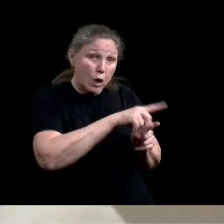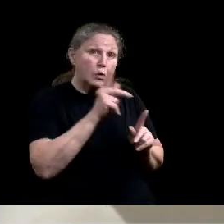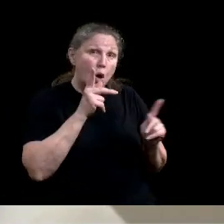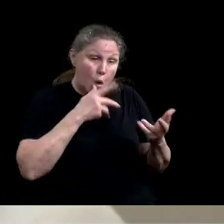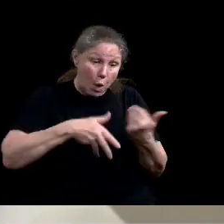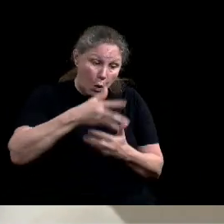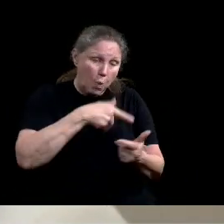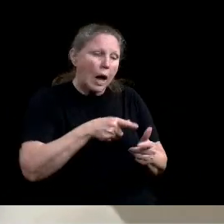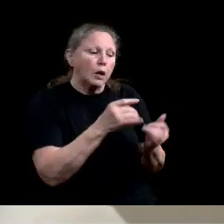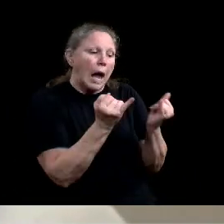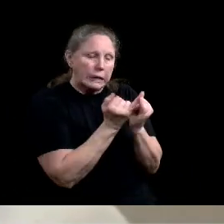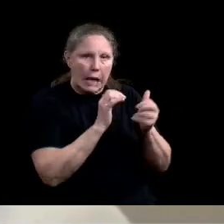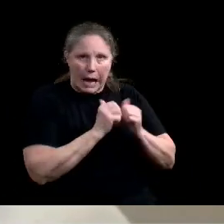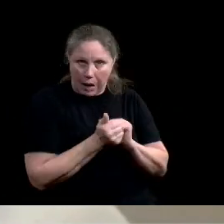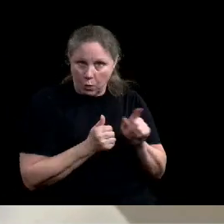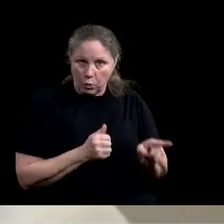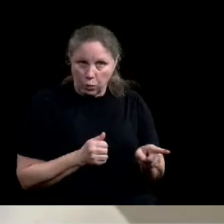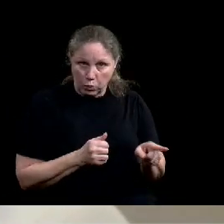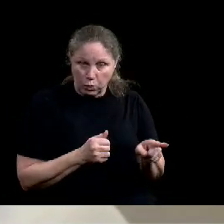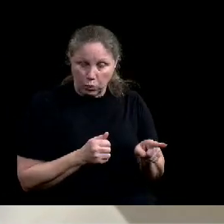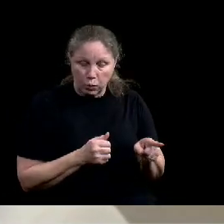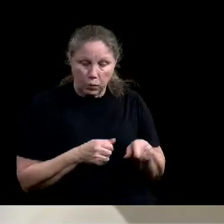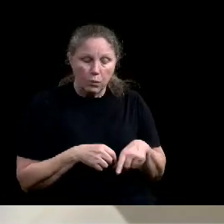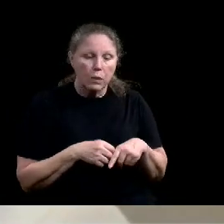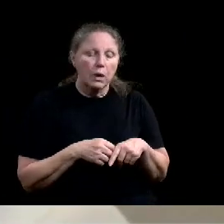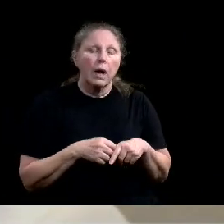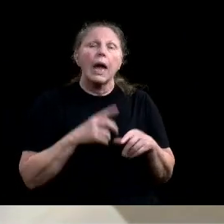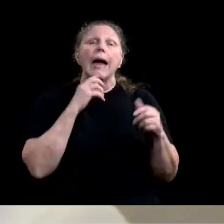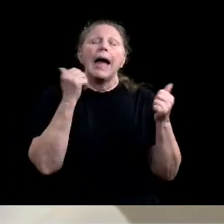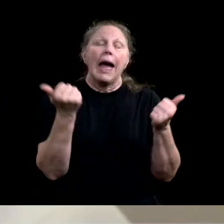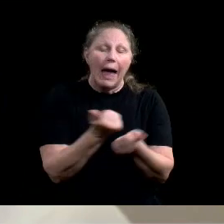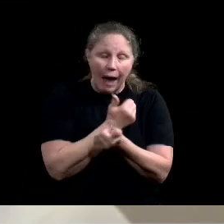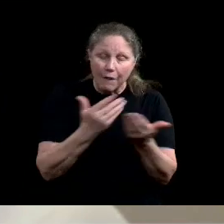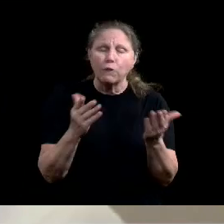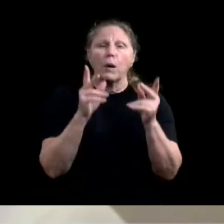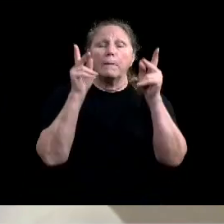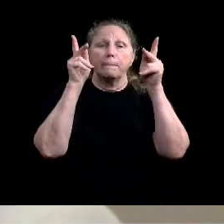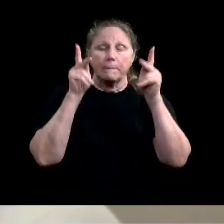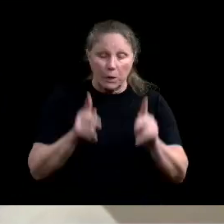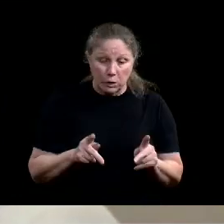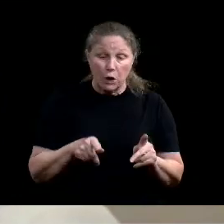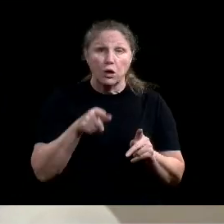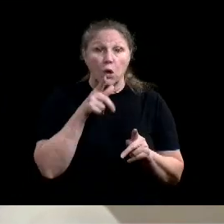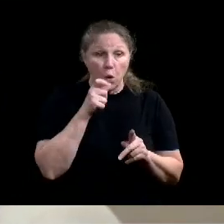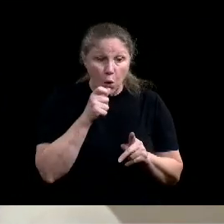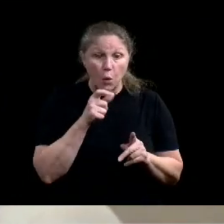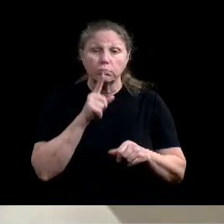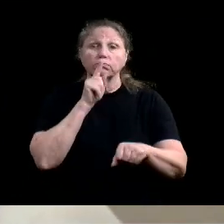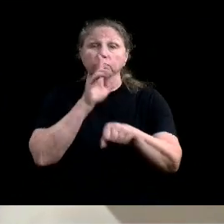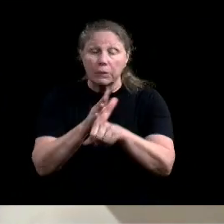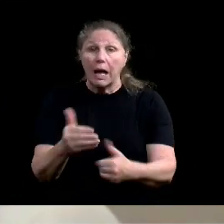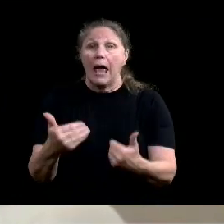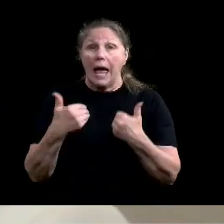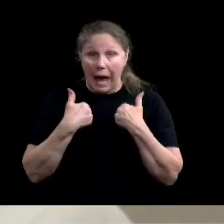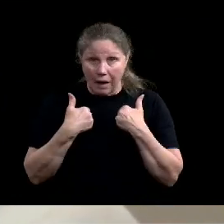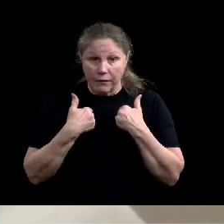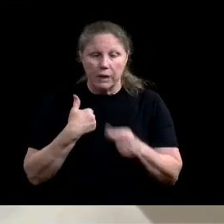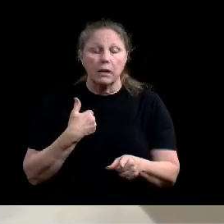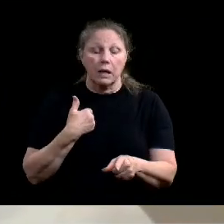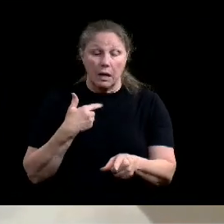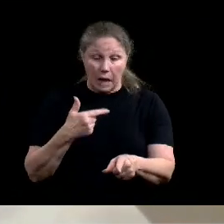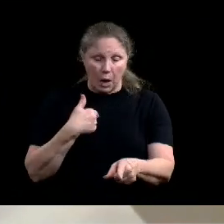calls every person with a confirmed case every day until the individual meets CDC criteria